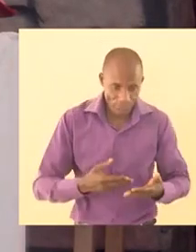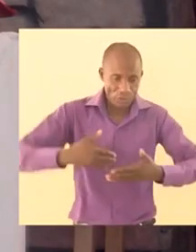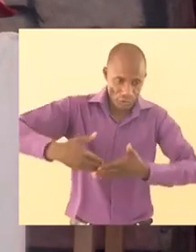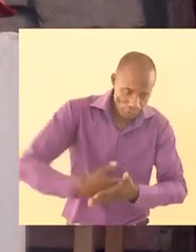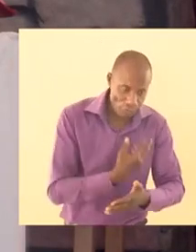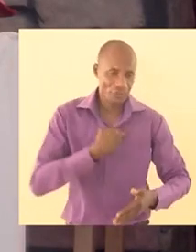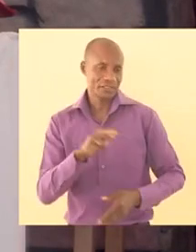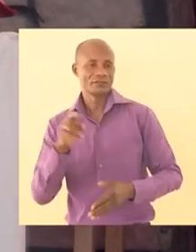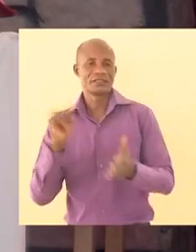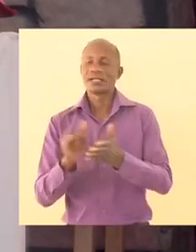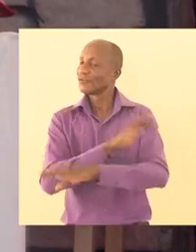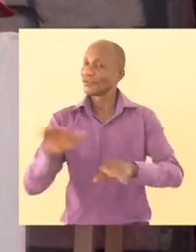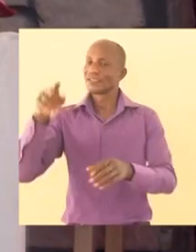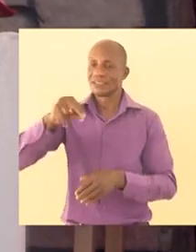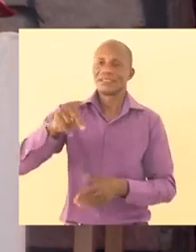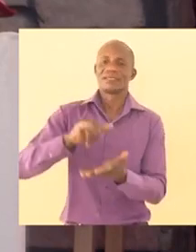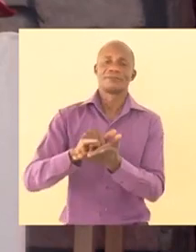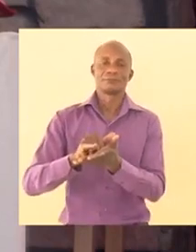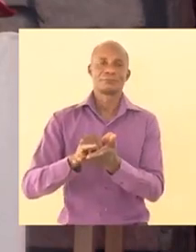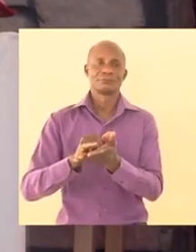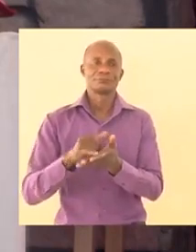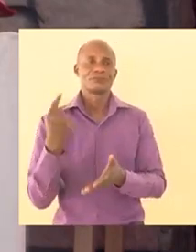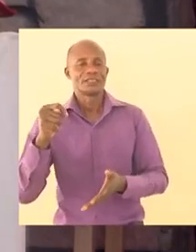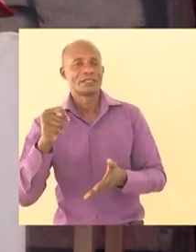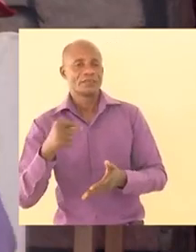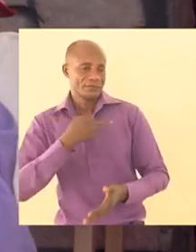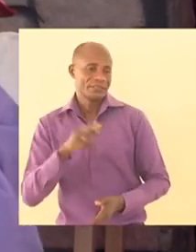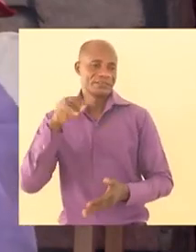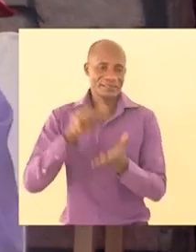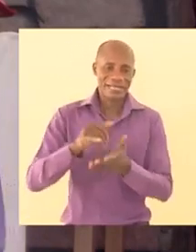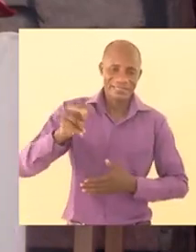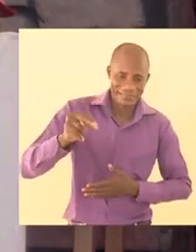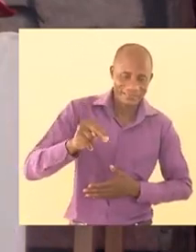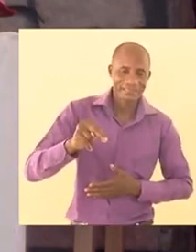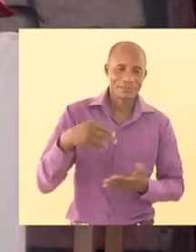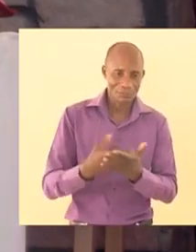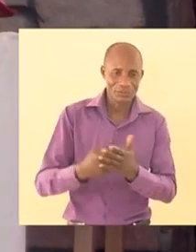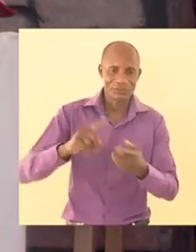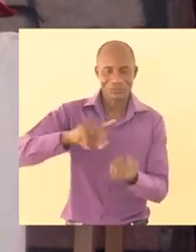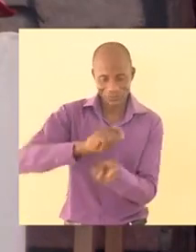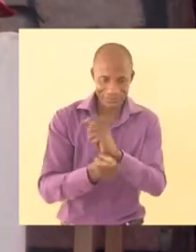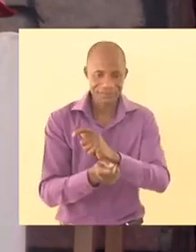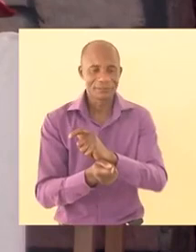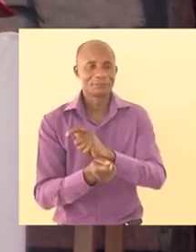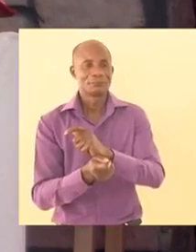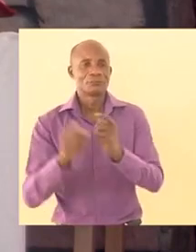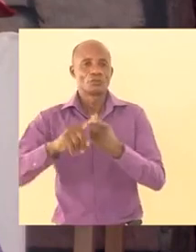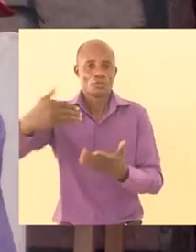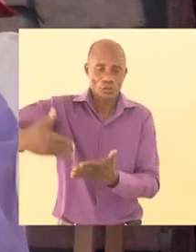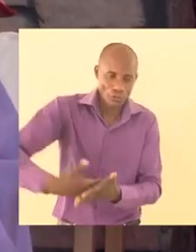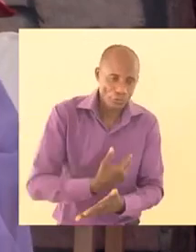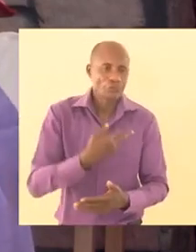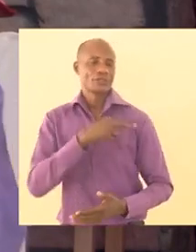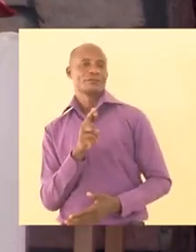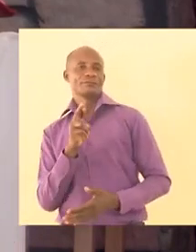does not need all that. The religion that needed money changers, that change money to Tyrian coin, to a new religion where you don't